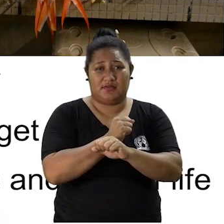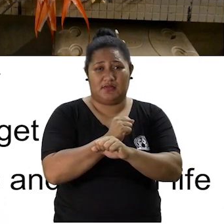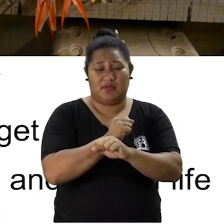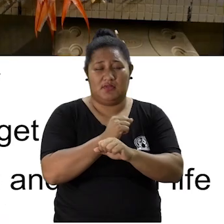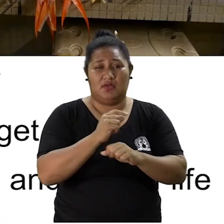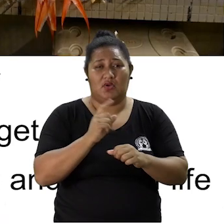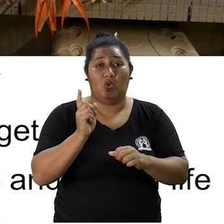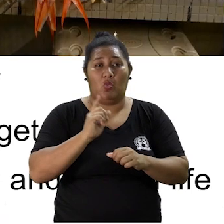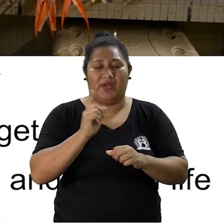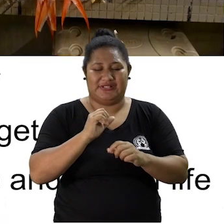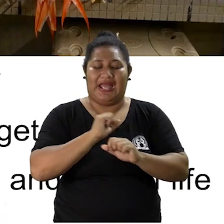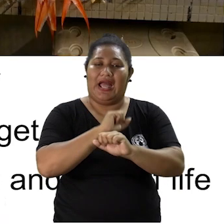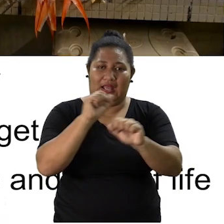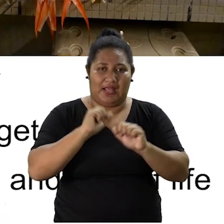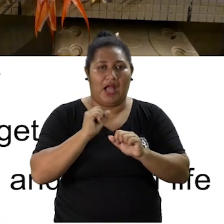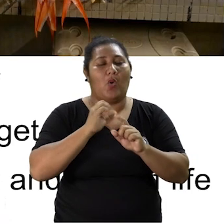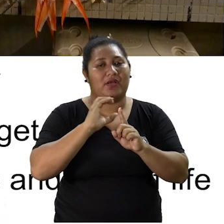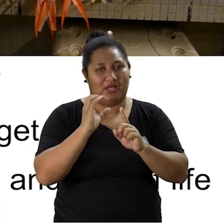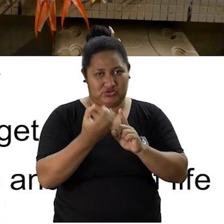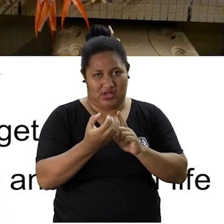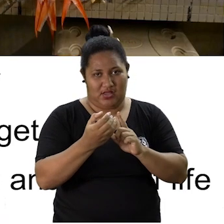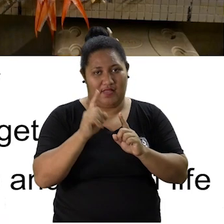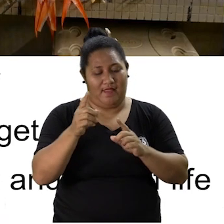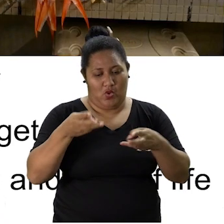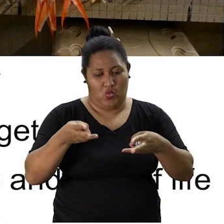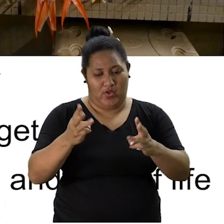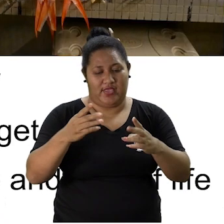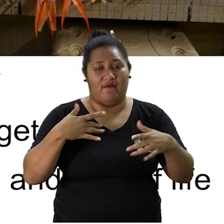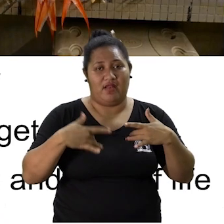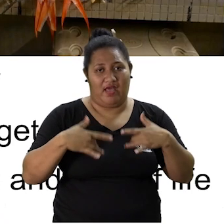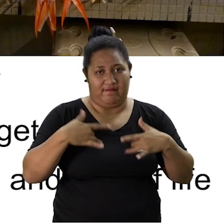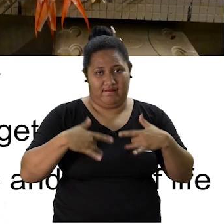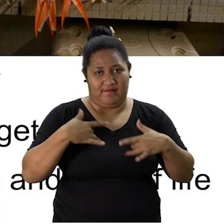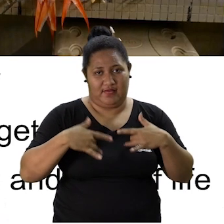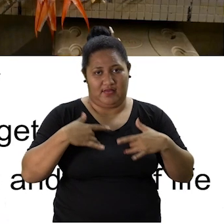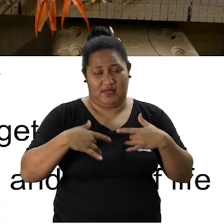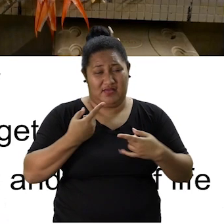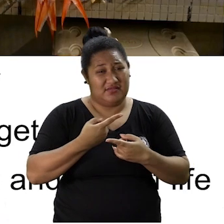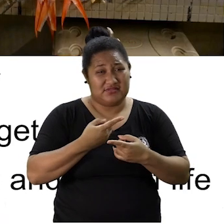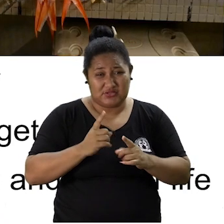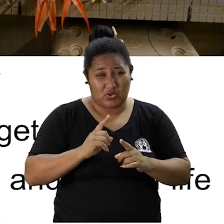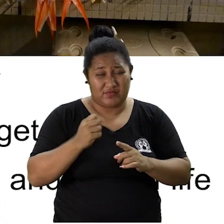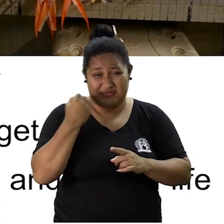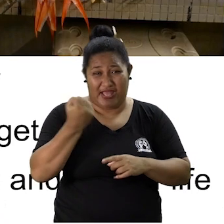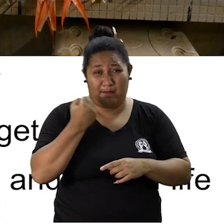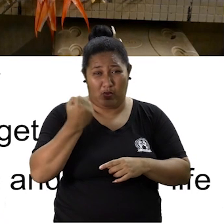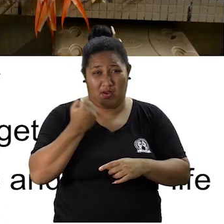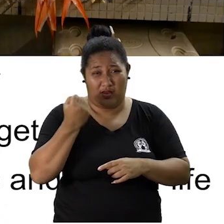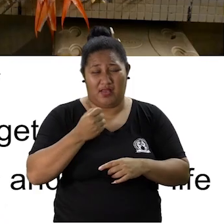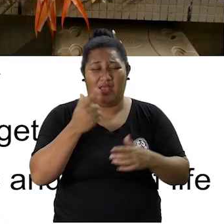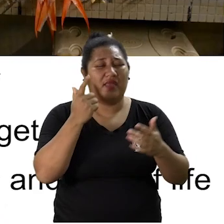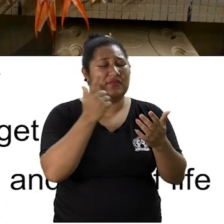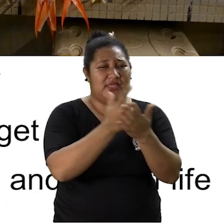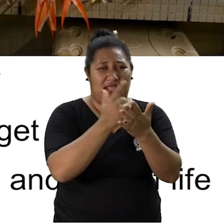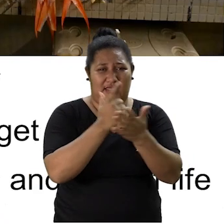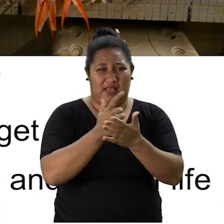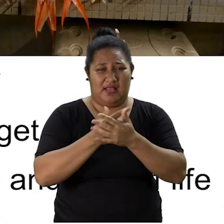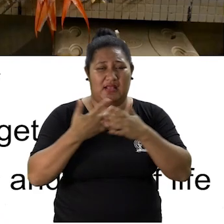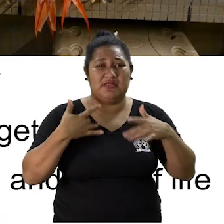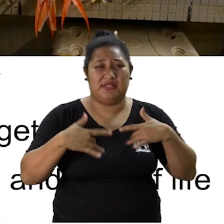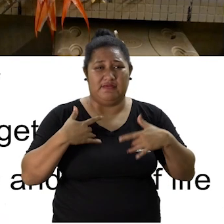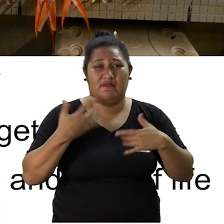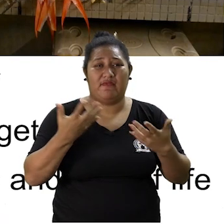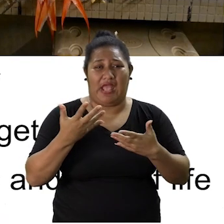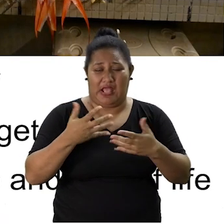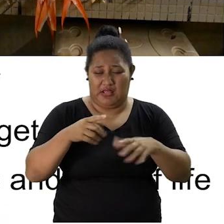le tātou wanga nuu lea. It's our way of life. O tātou tangata Samoa. E tele na nonofo le ngatai